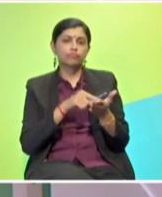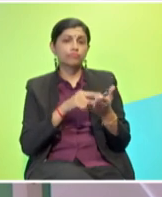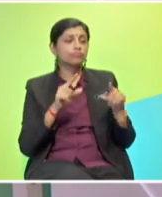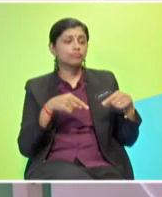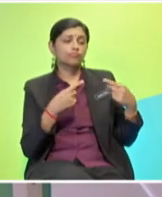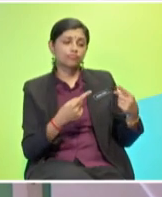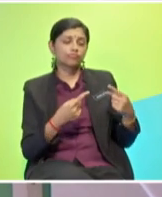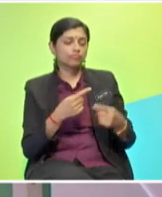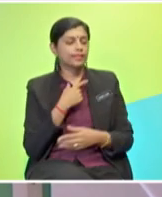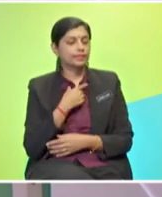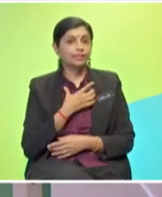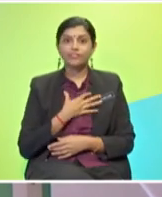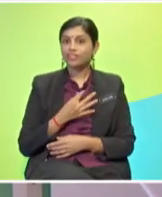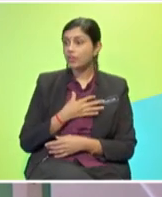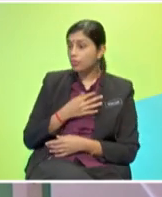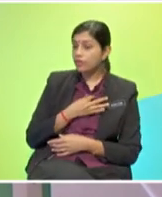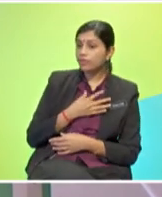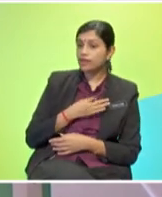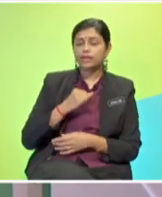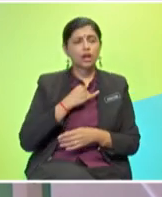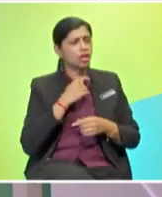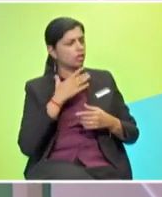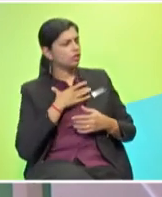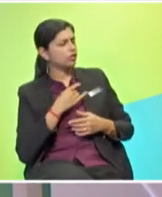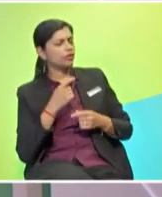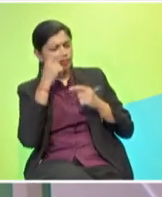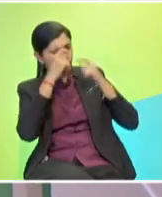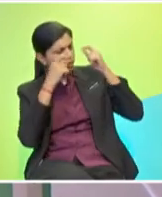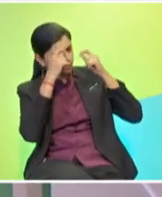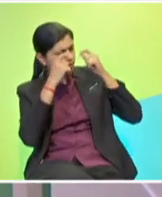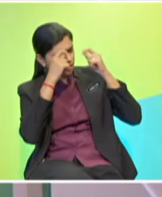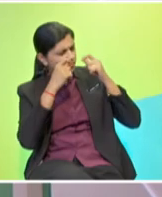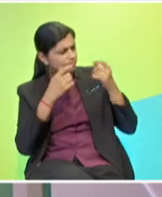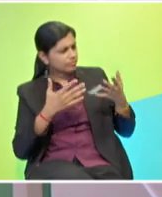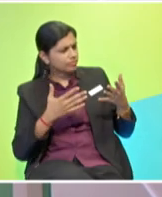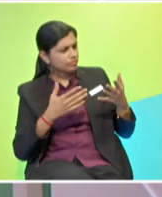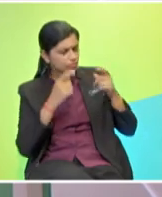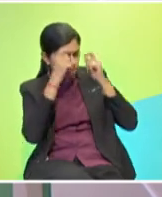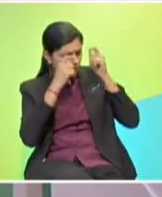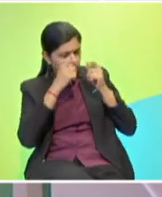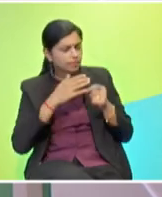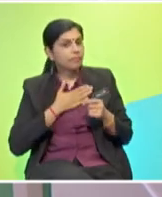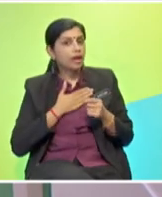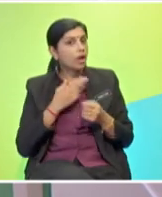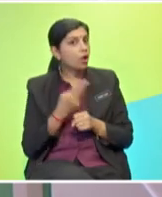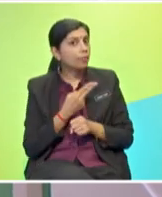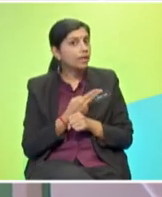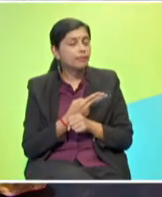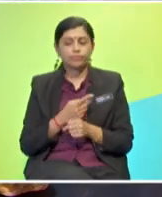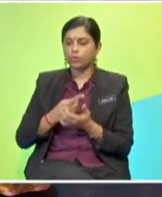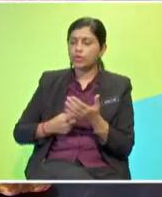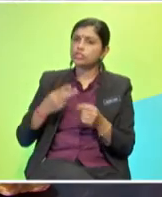island. Oh, is it? Yes. Good. I love traveling. Mm-hmm. And traveling is my hobby. What is your hobby,